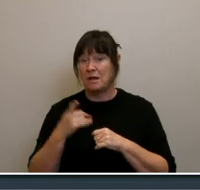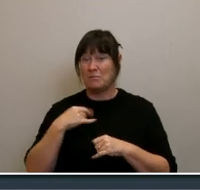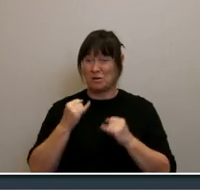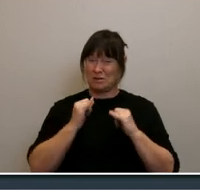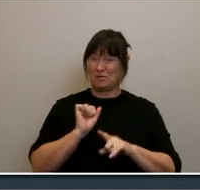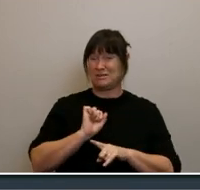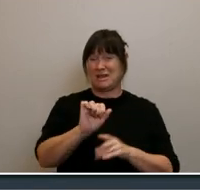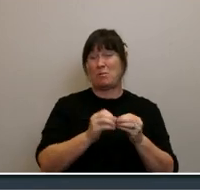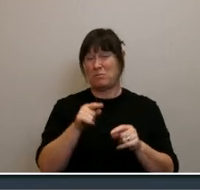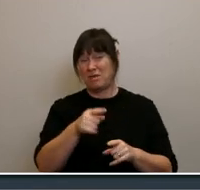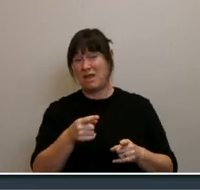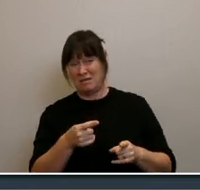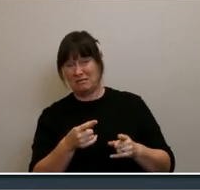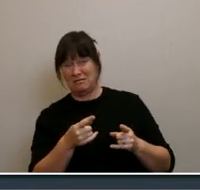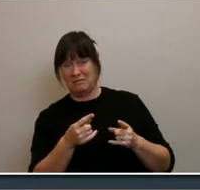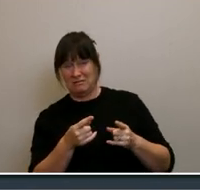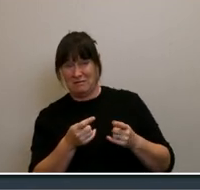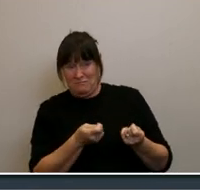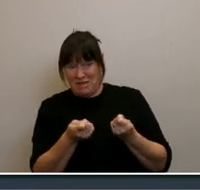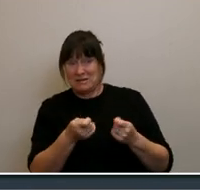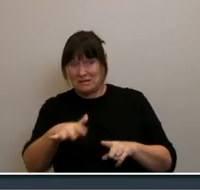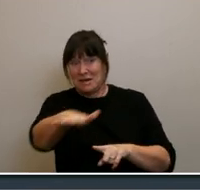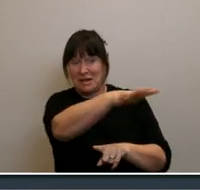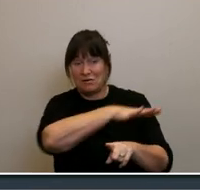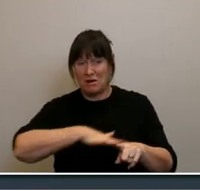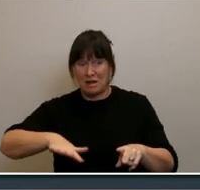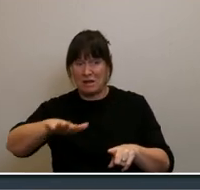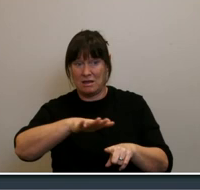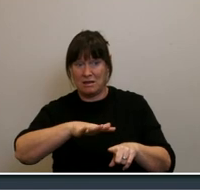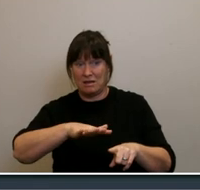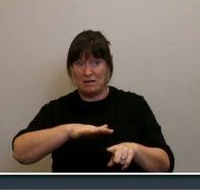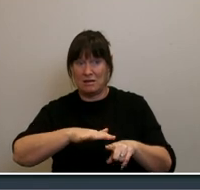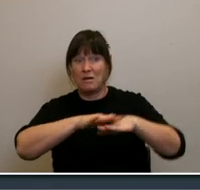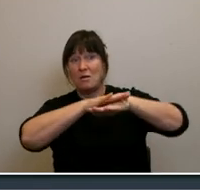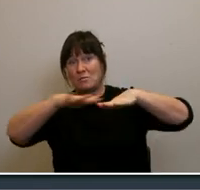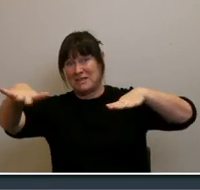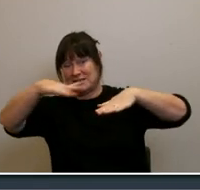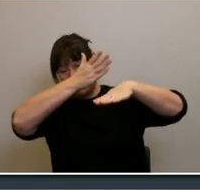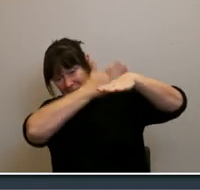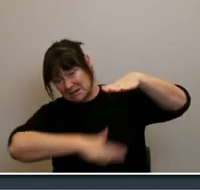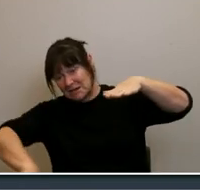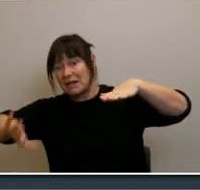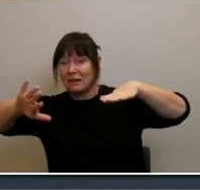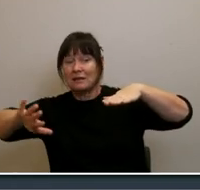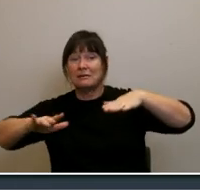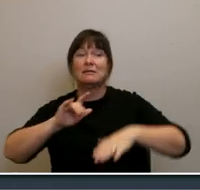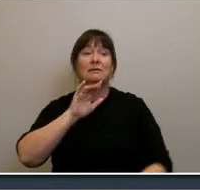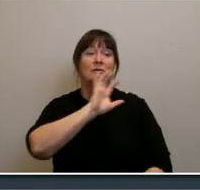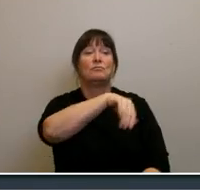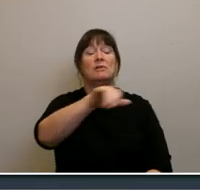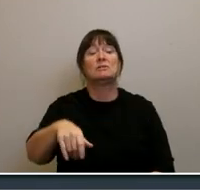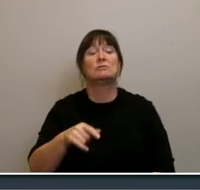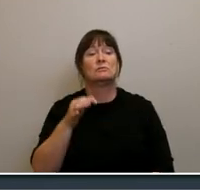problem. They have jurisdiction over the area of the seafloor below mean sea level. So the problem is